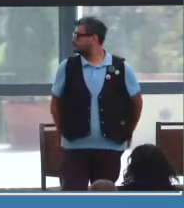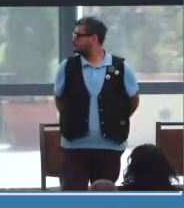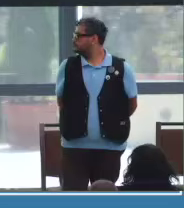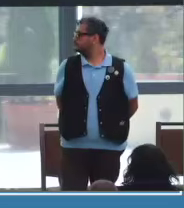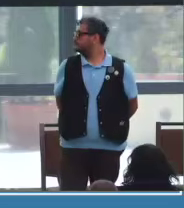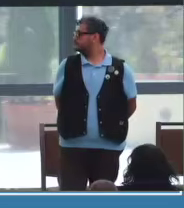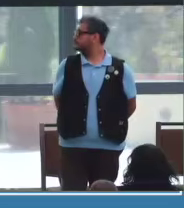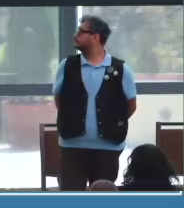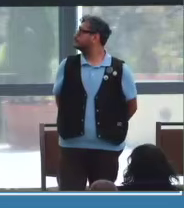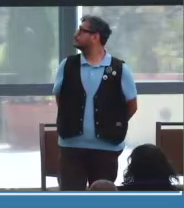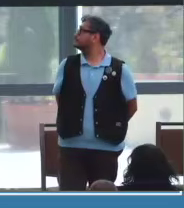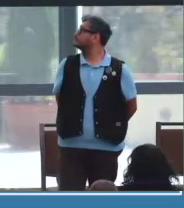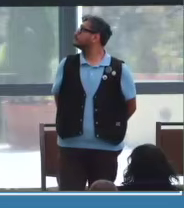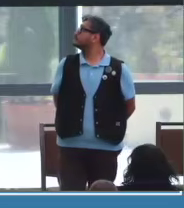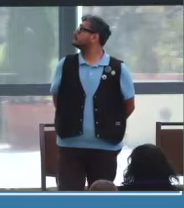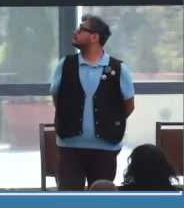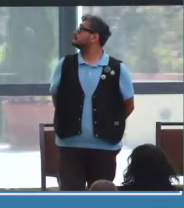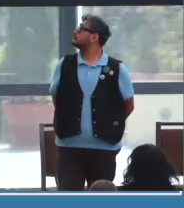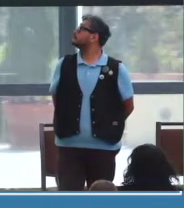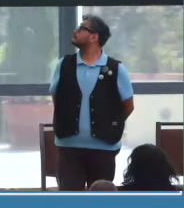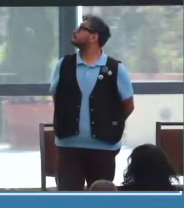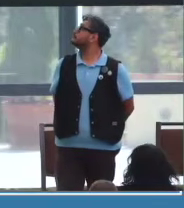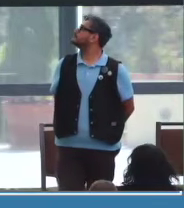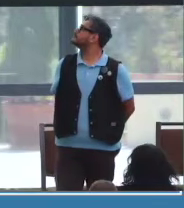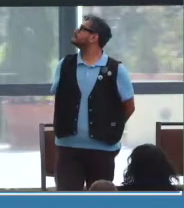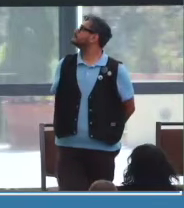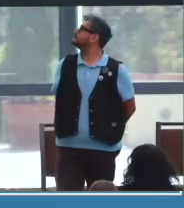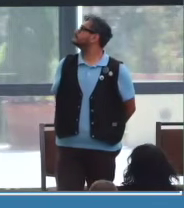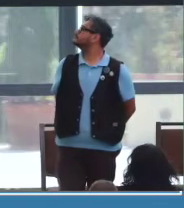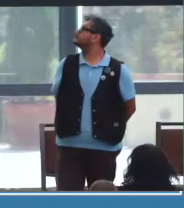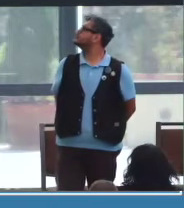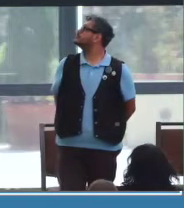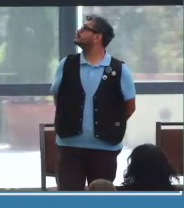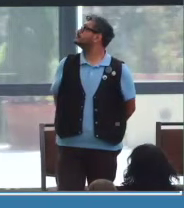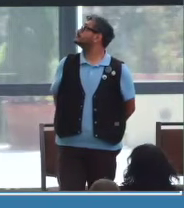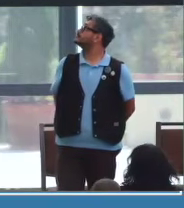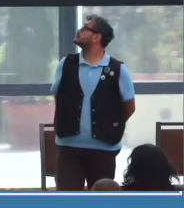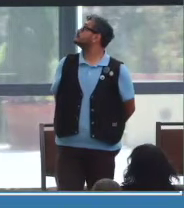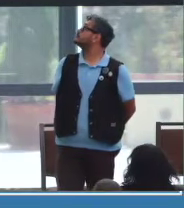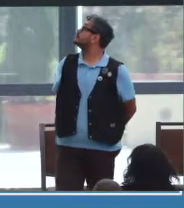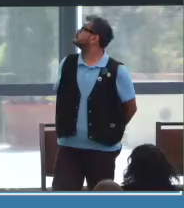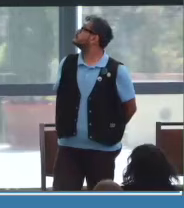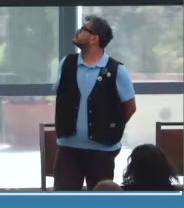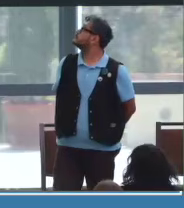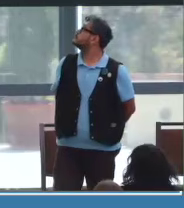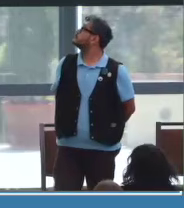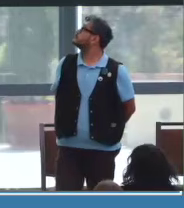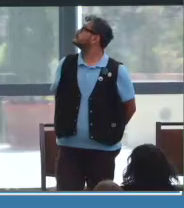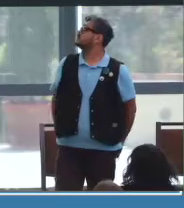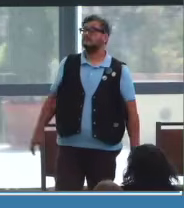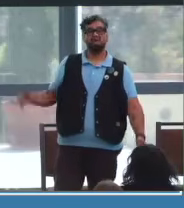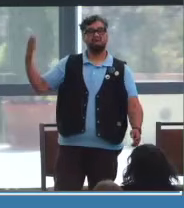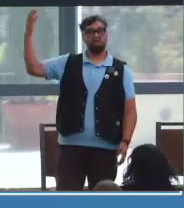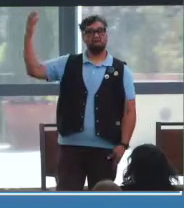So where are we with therapies? On this column here, I've listed, to my knowledge at